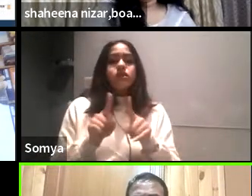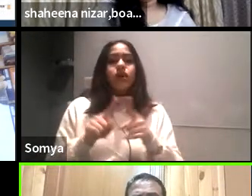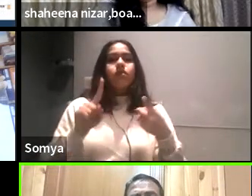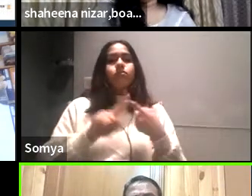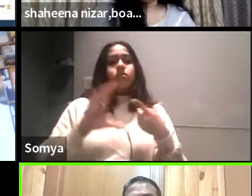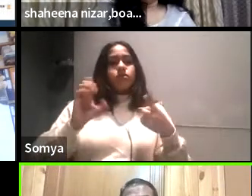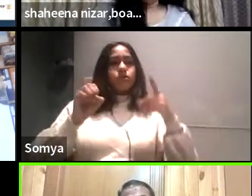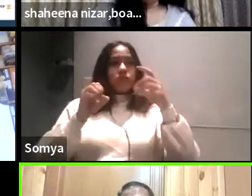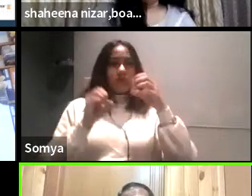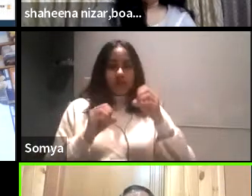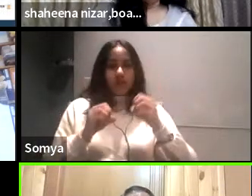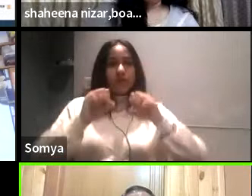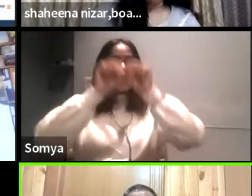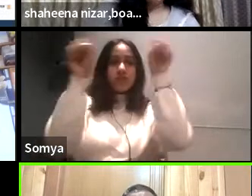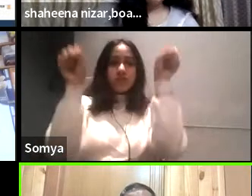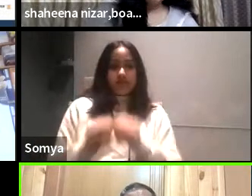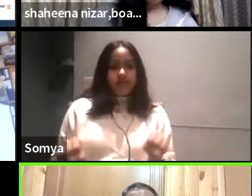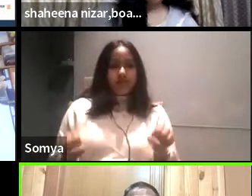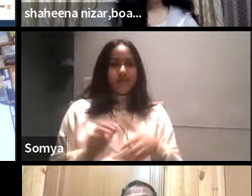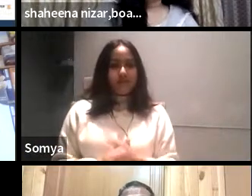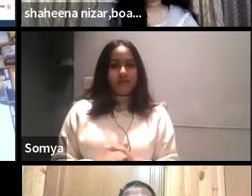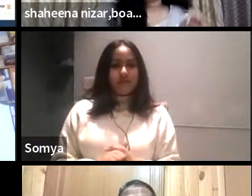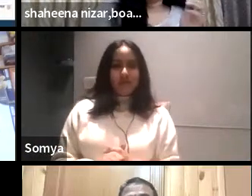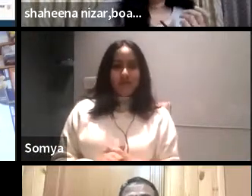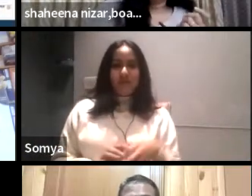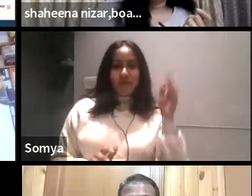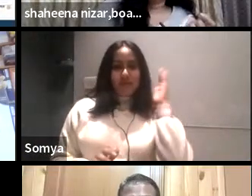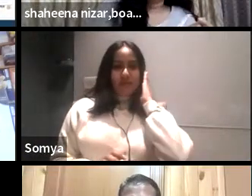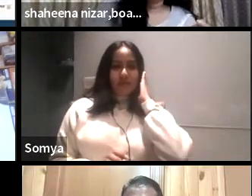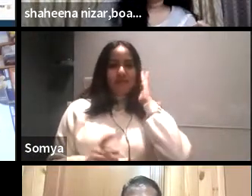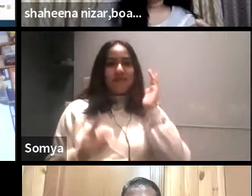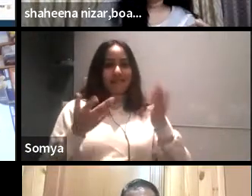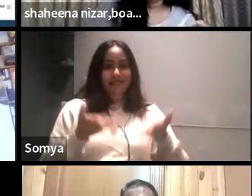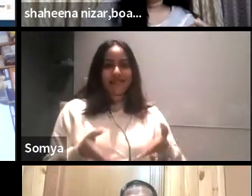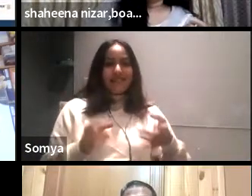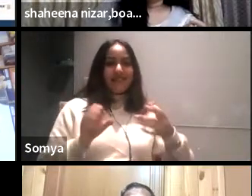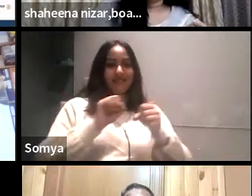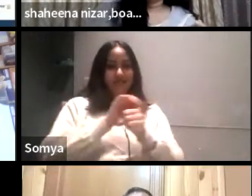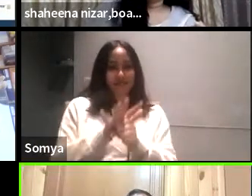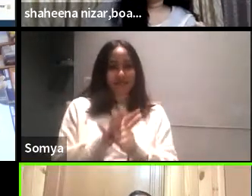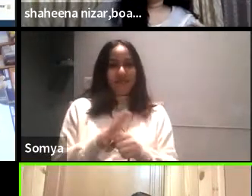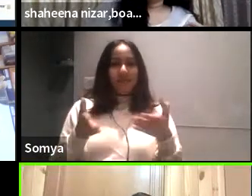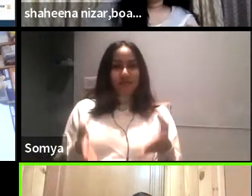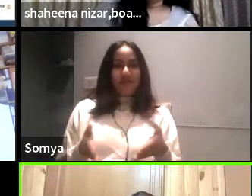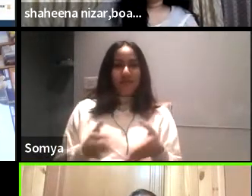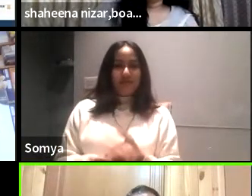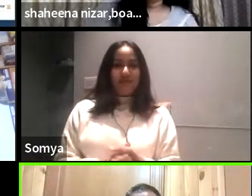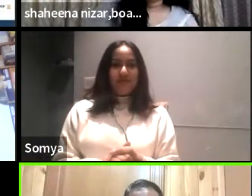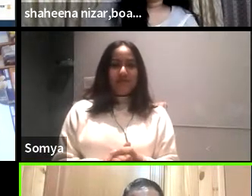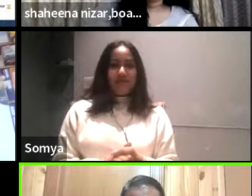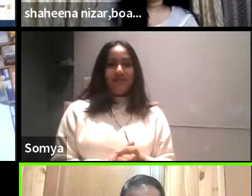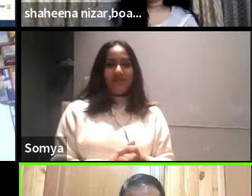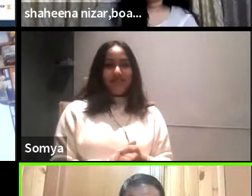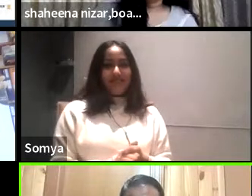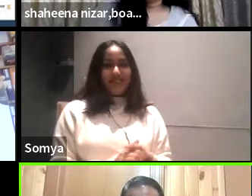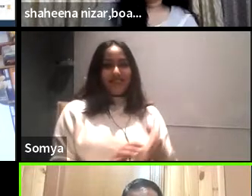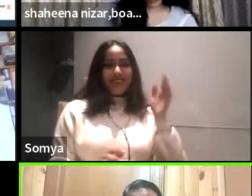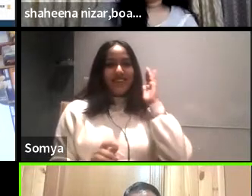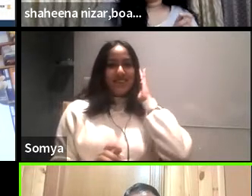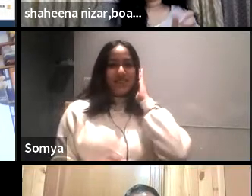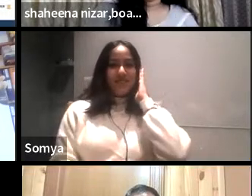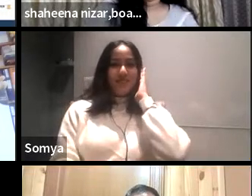ecosystem? Your thoughts, and keeping in perspective the COVID. Yes. So keeping in perspective.